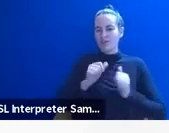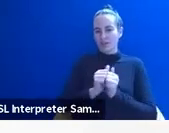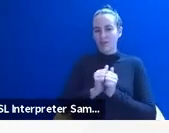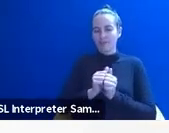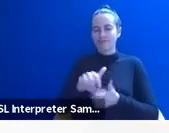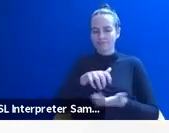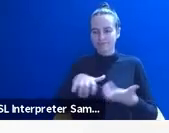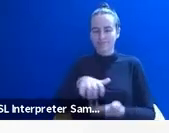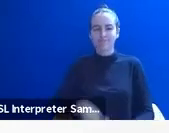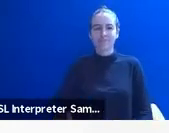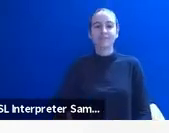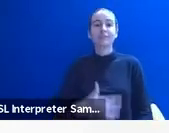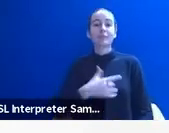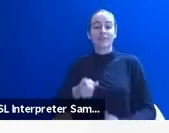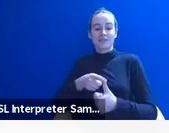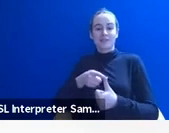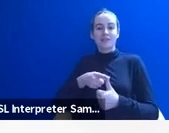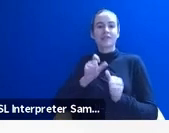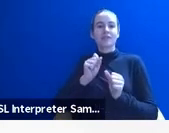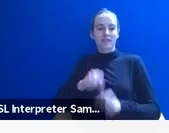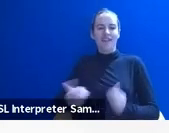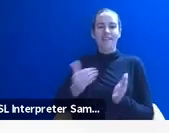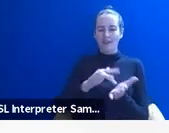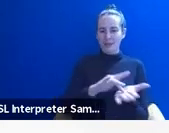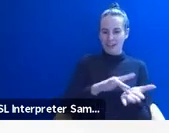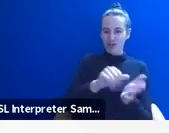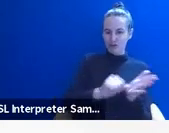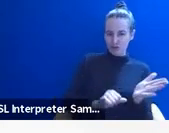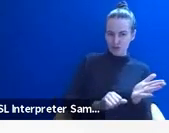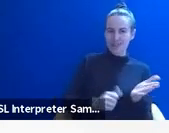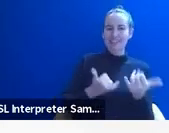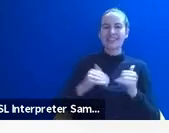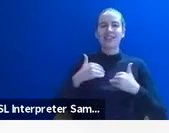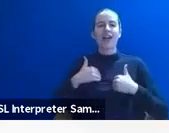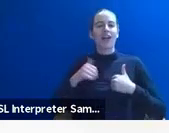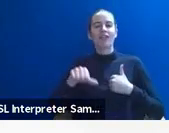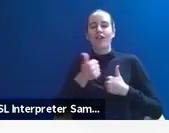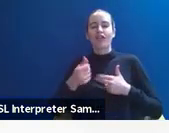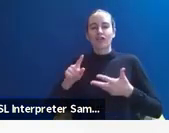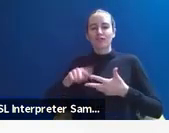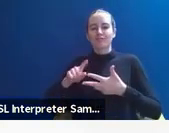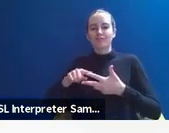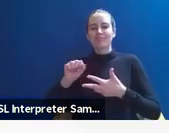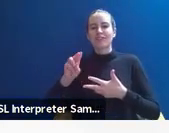many cases, the conductive component can be treated through medication or surgery, but there's still an underlying sensory loss.